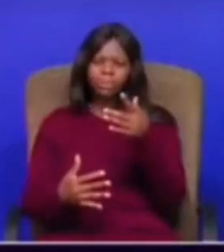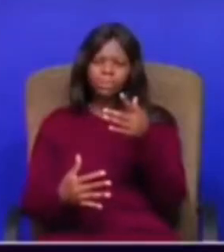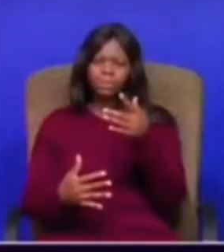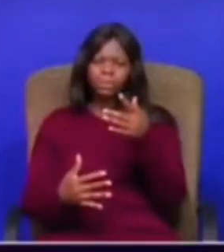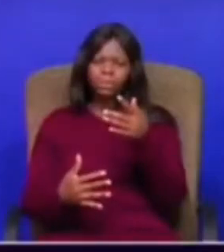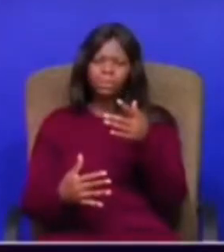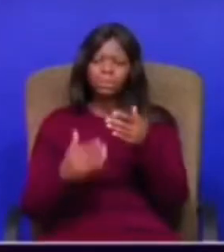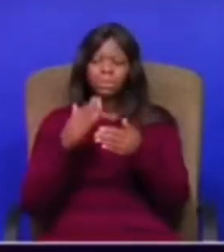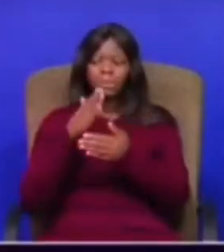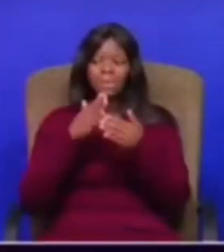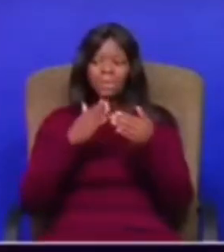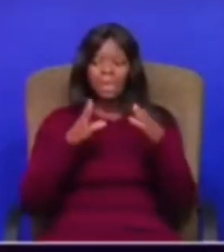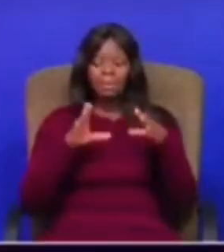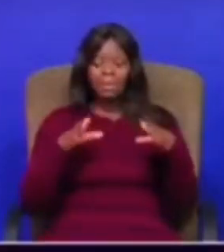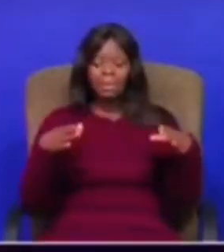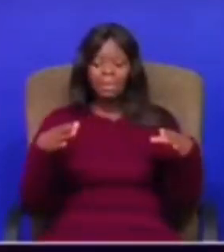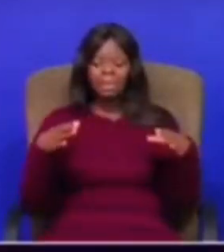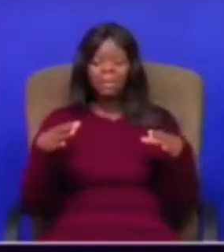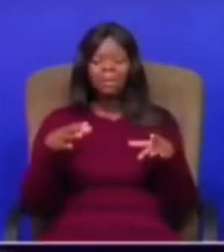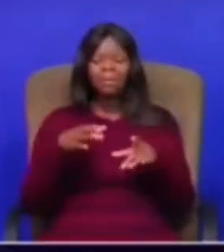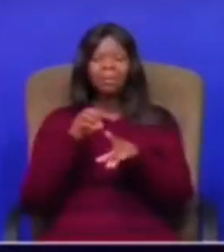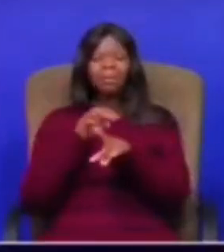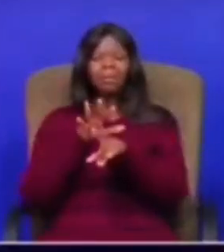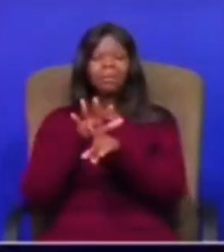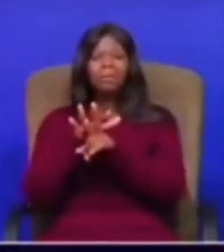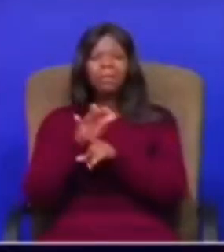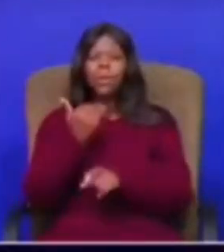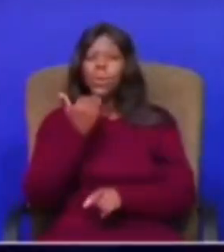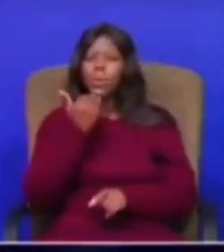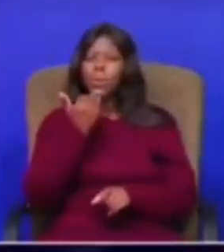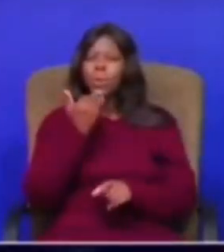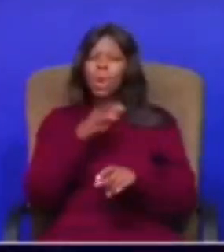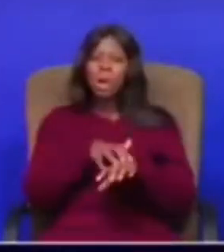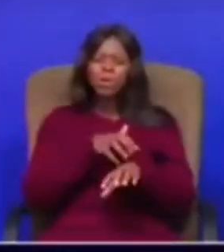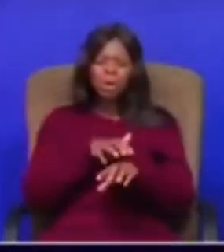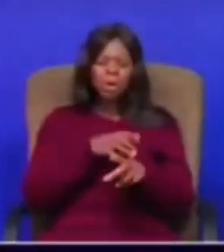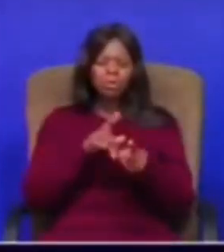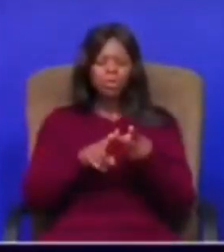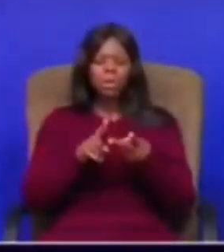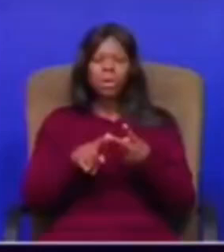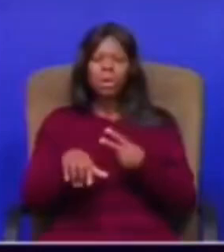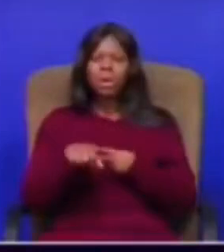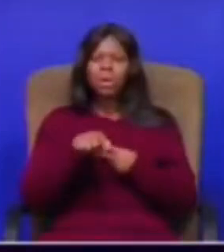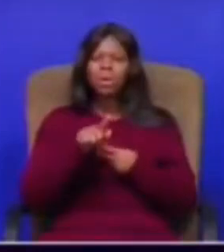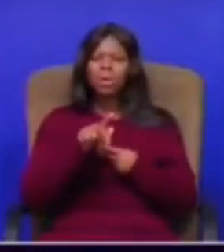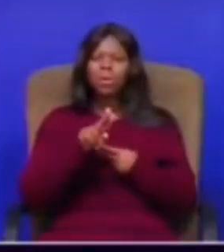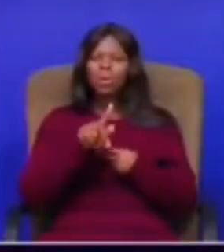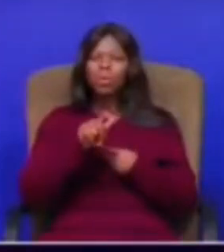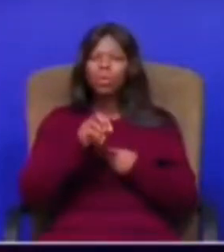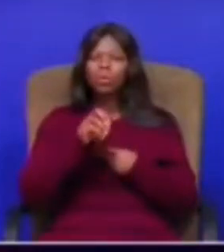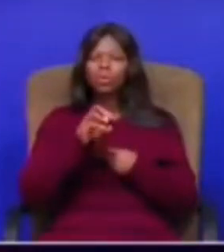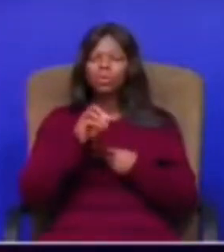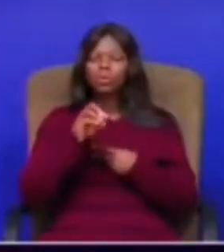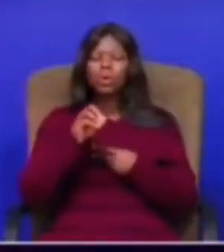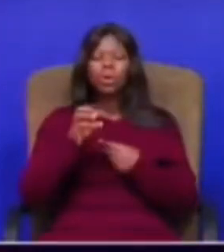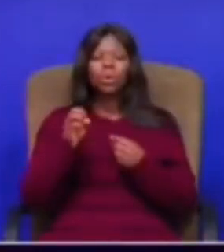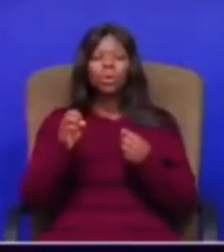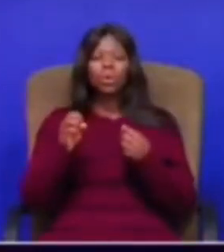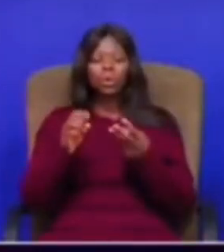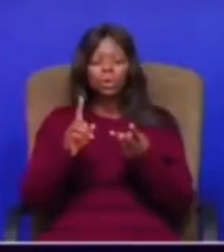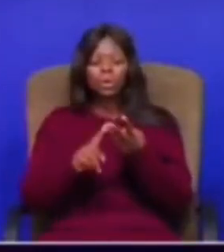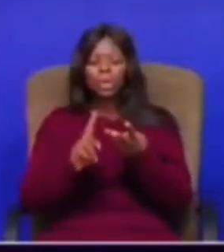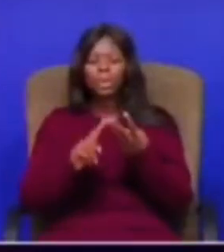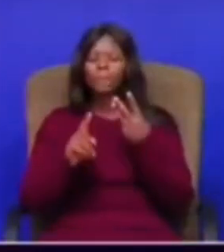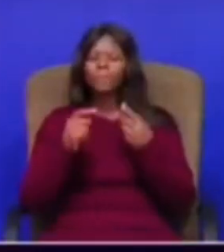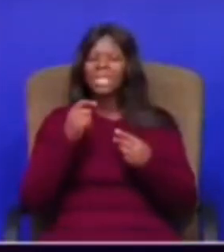sectors that would be affected would be agriculture, the auto sector, and the steel and aluminum sector,